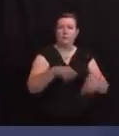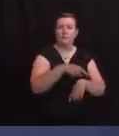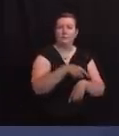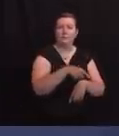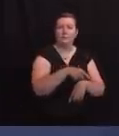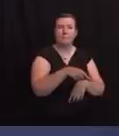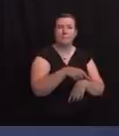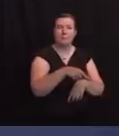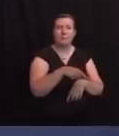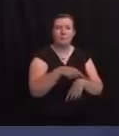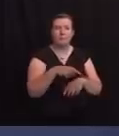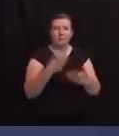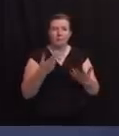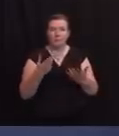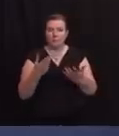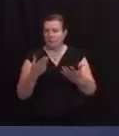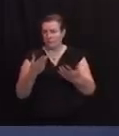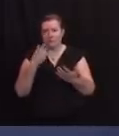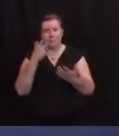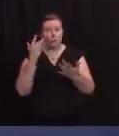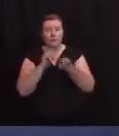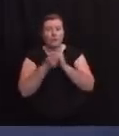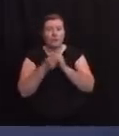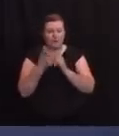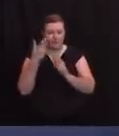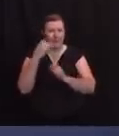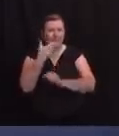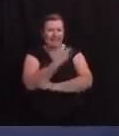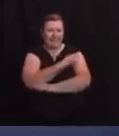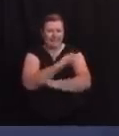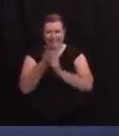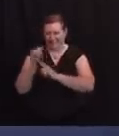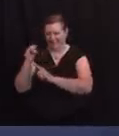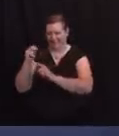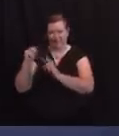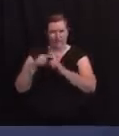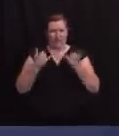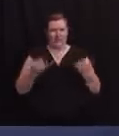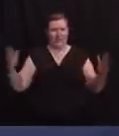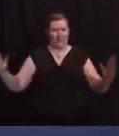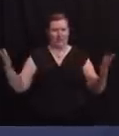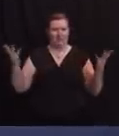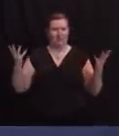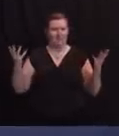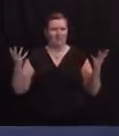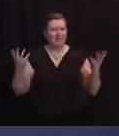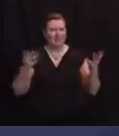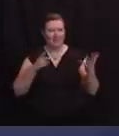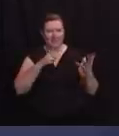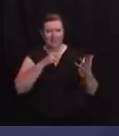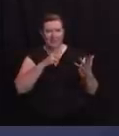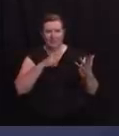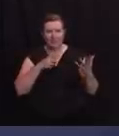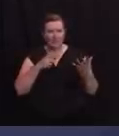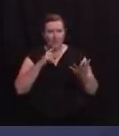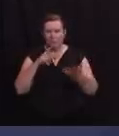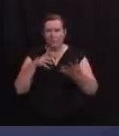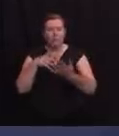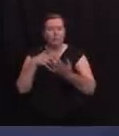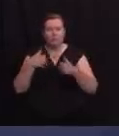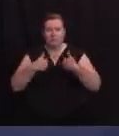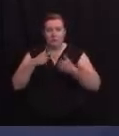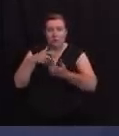changed significantly, is the vaccination rate, and the residents are vaccinated. They're vulnerable. They're not getting sick. They're not